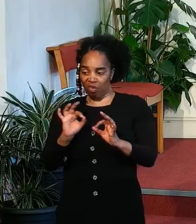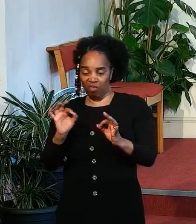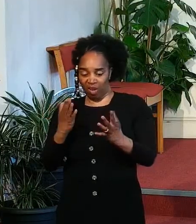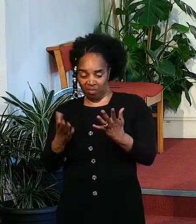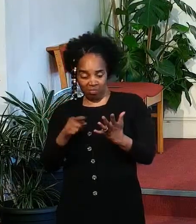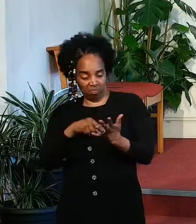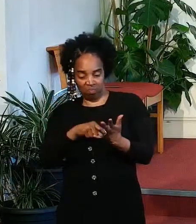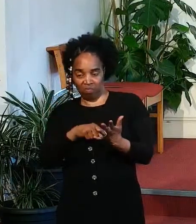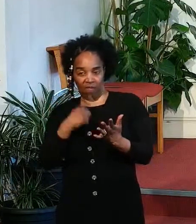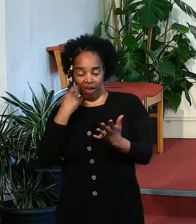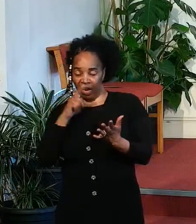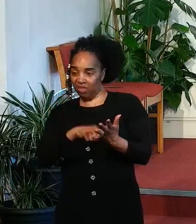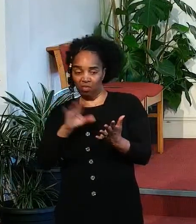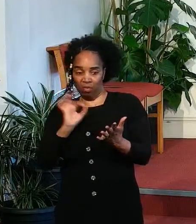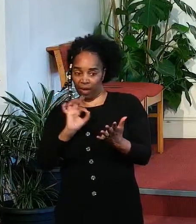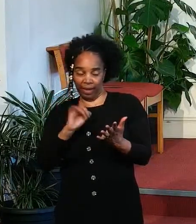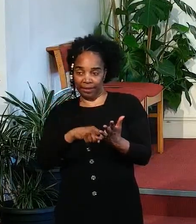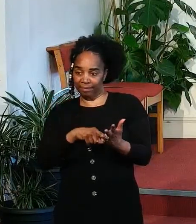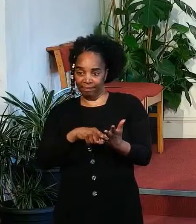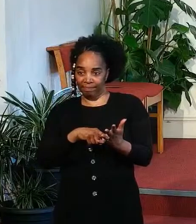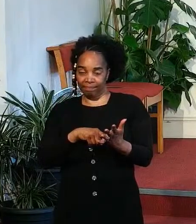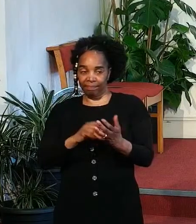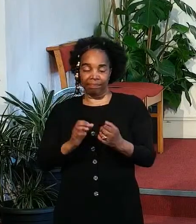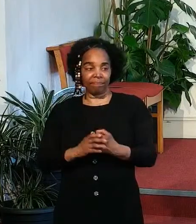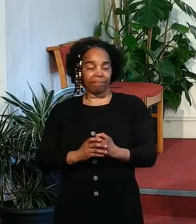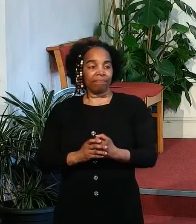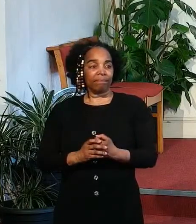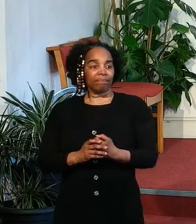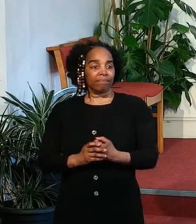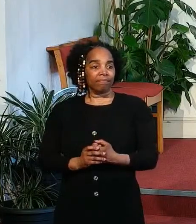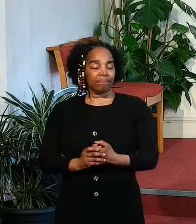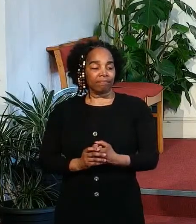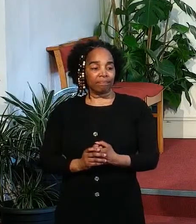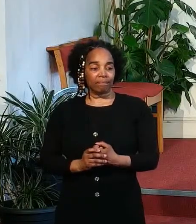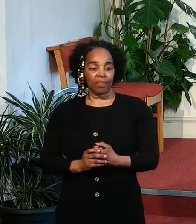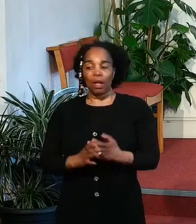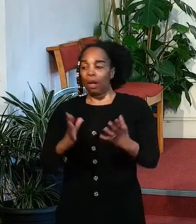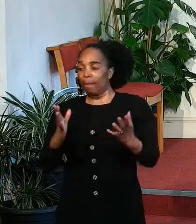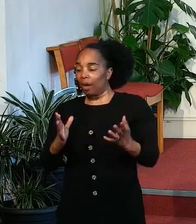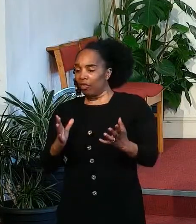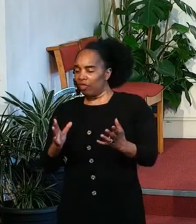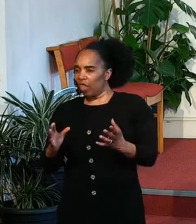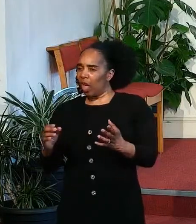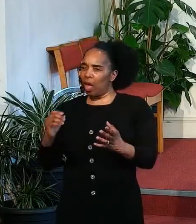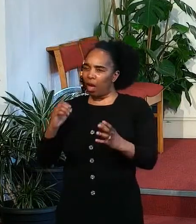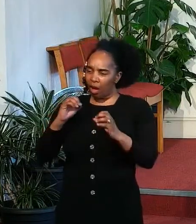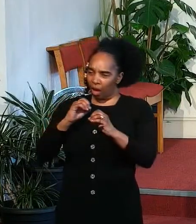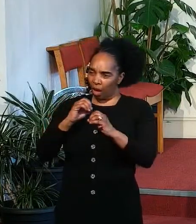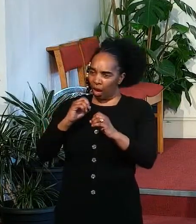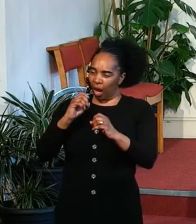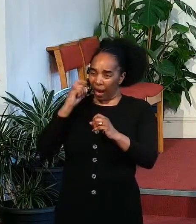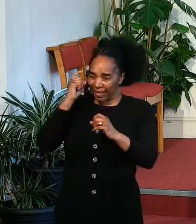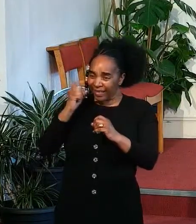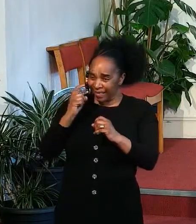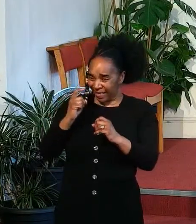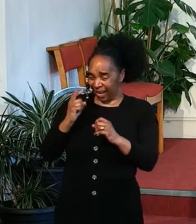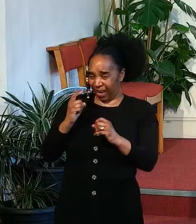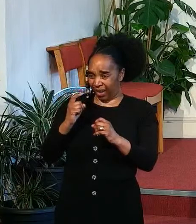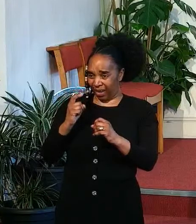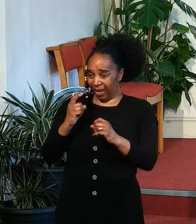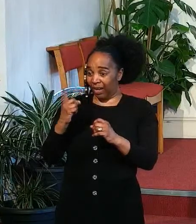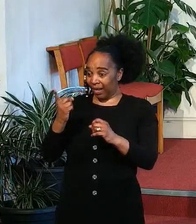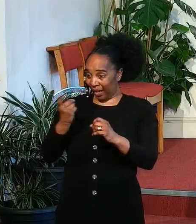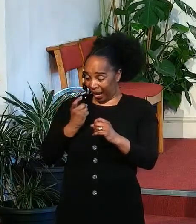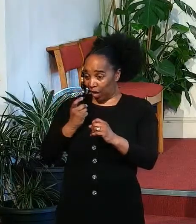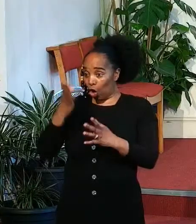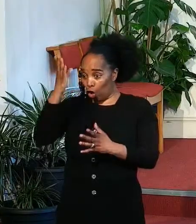developmental delay. You won't find those in the Bible at all. The only thing we can do is take the general principle. And the principle for Jesus